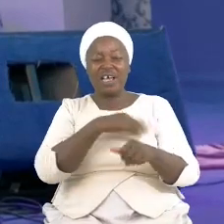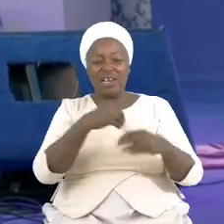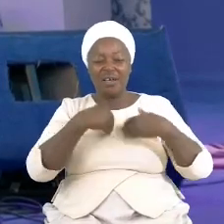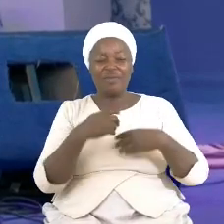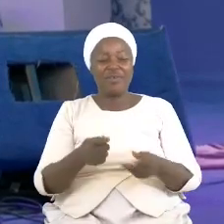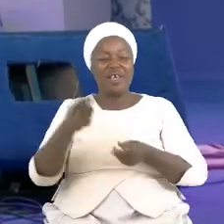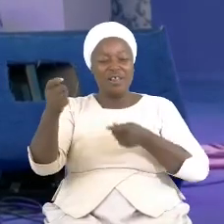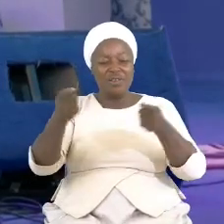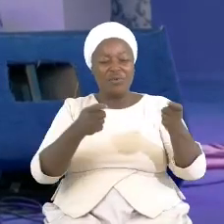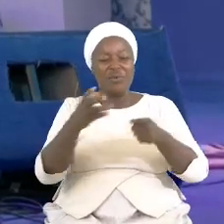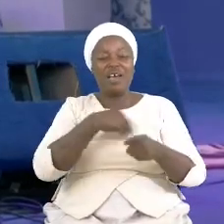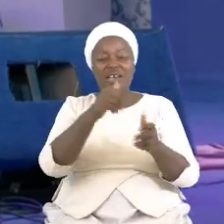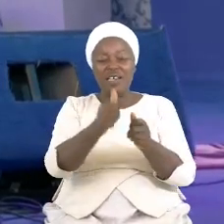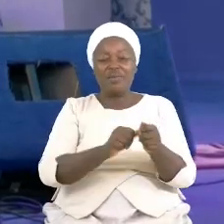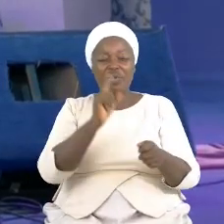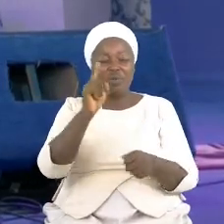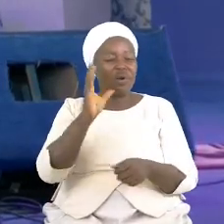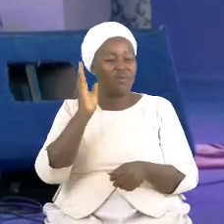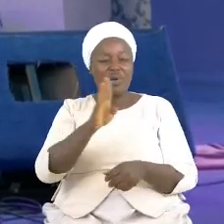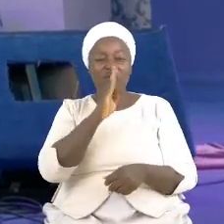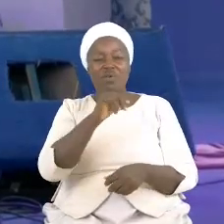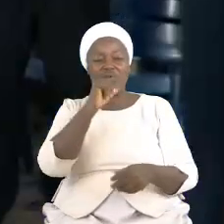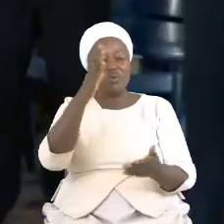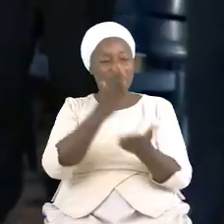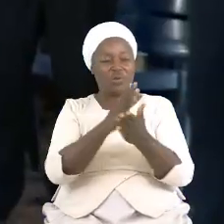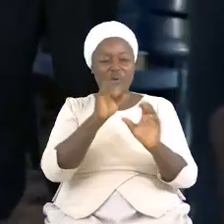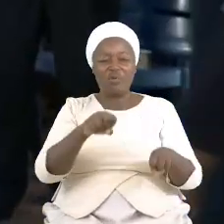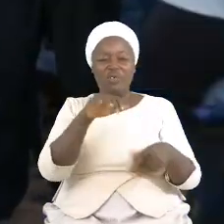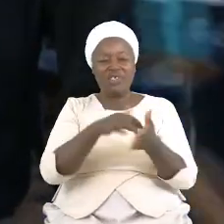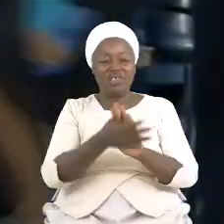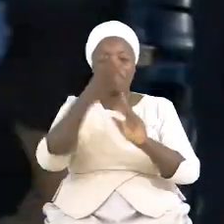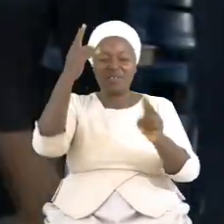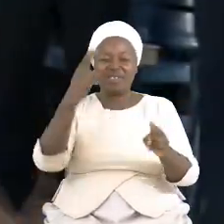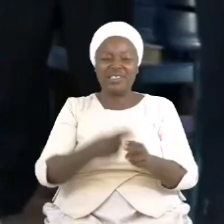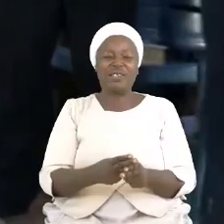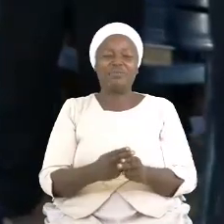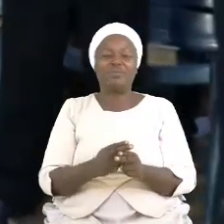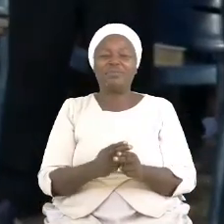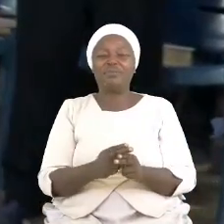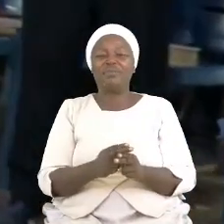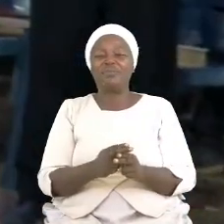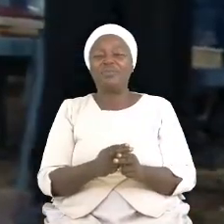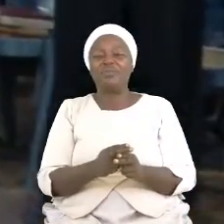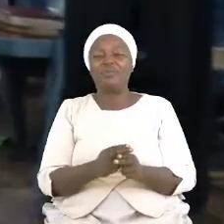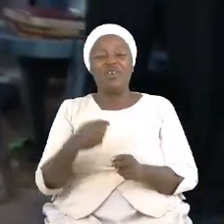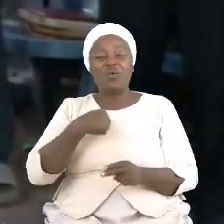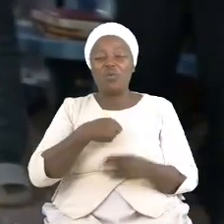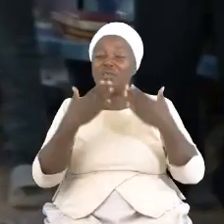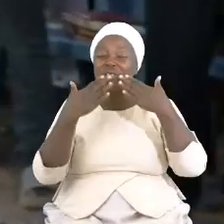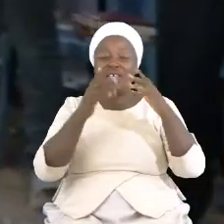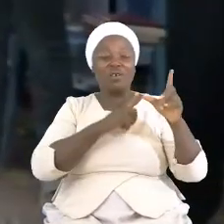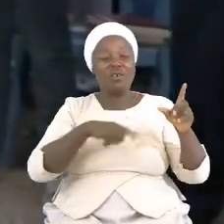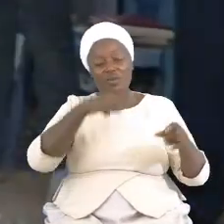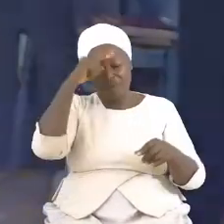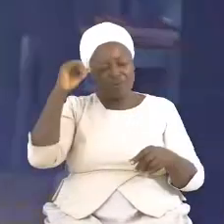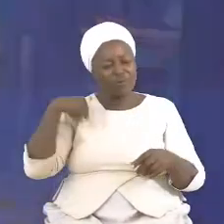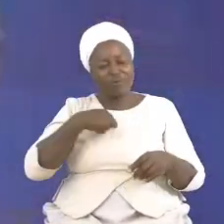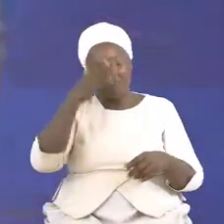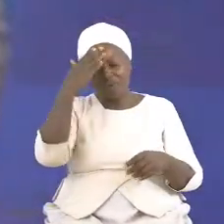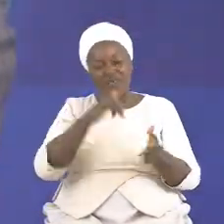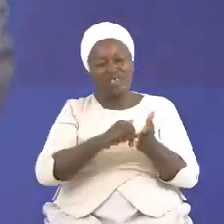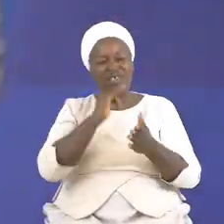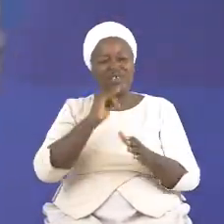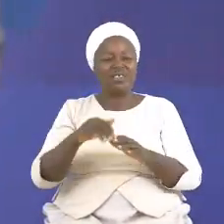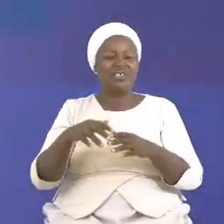everyone will be unstoppable in Jesus' name. We thank you, Lord, because we know it is done.